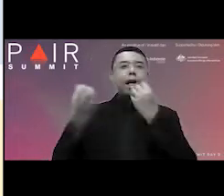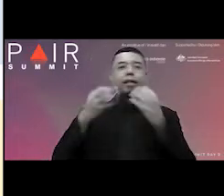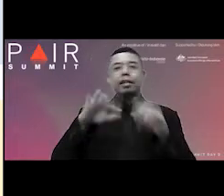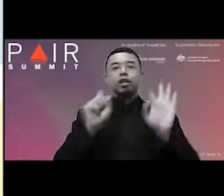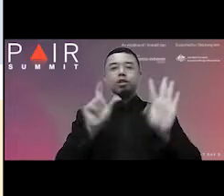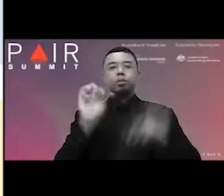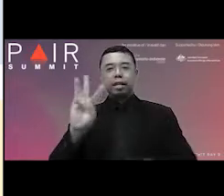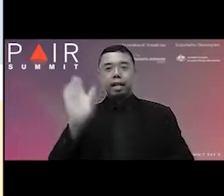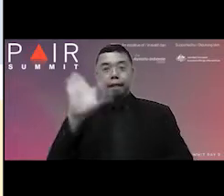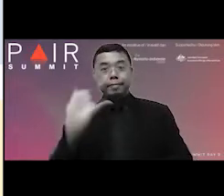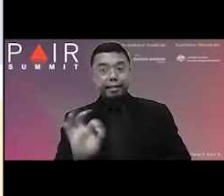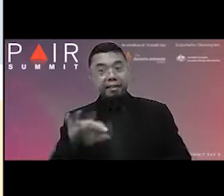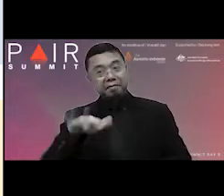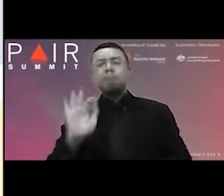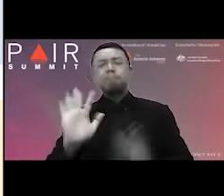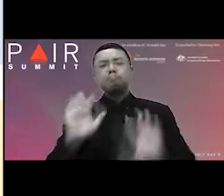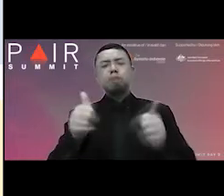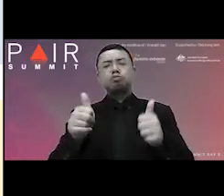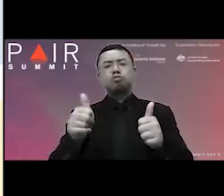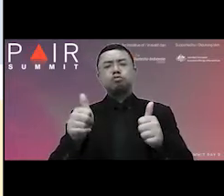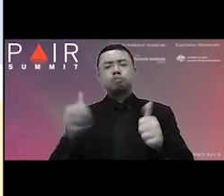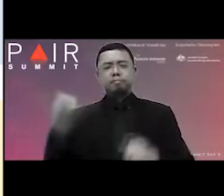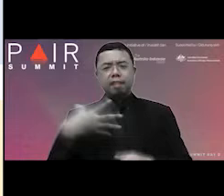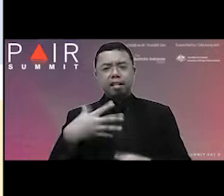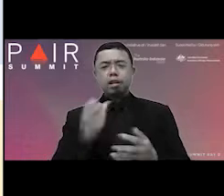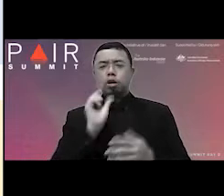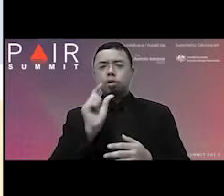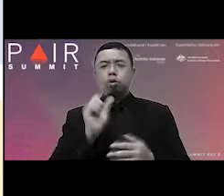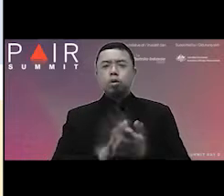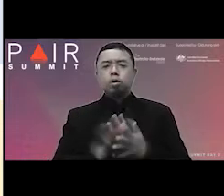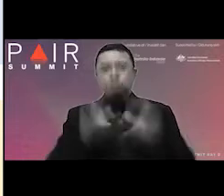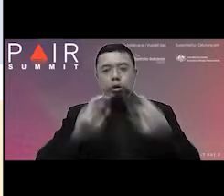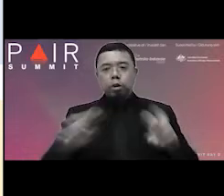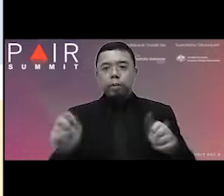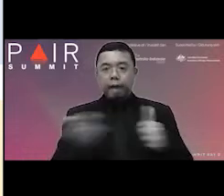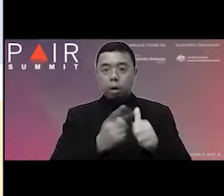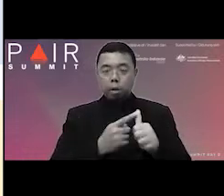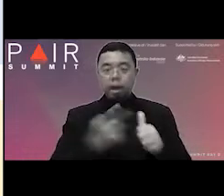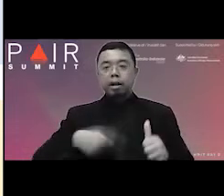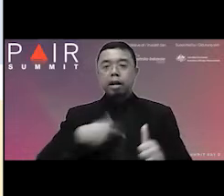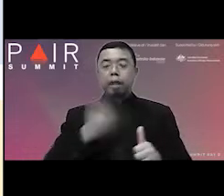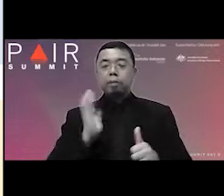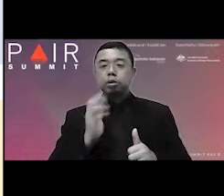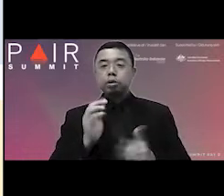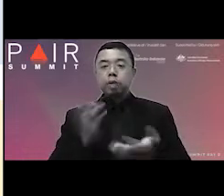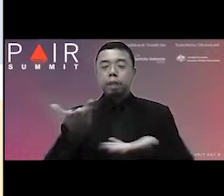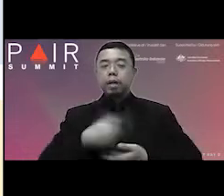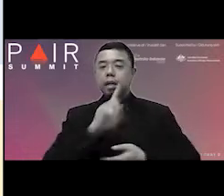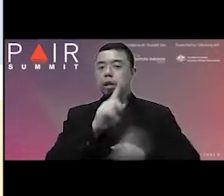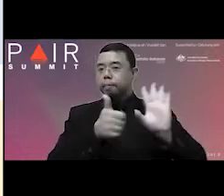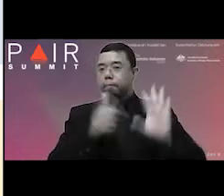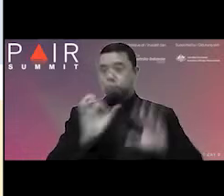good for online survey. We received 160 responses from all the various